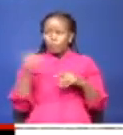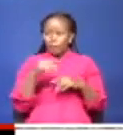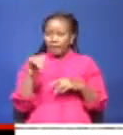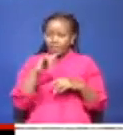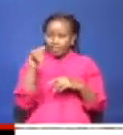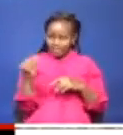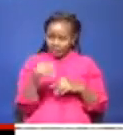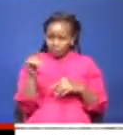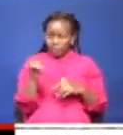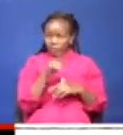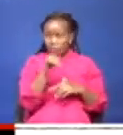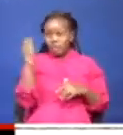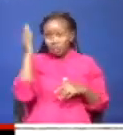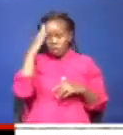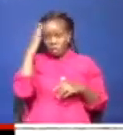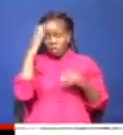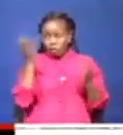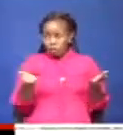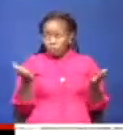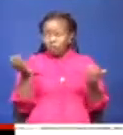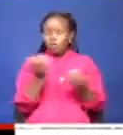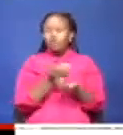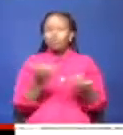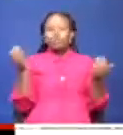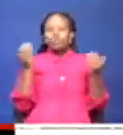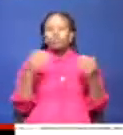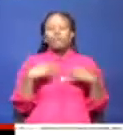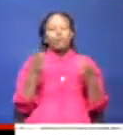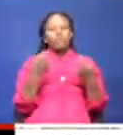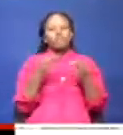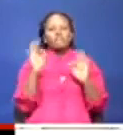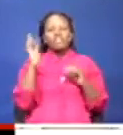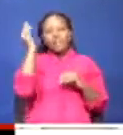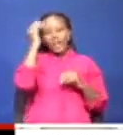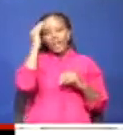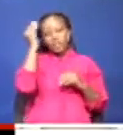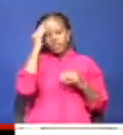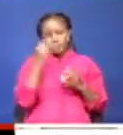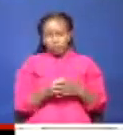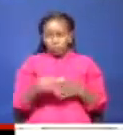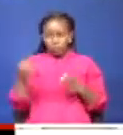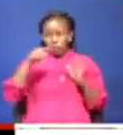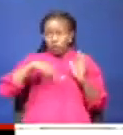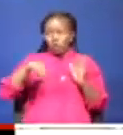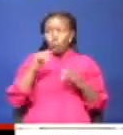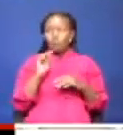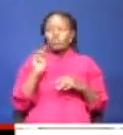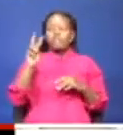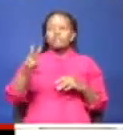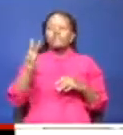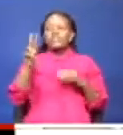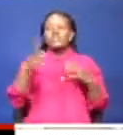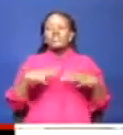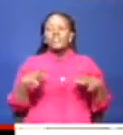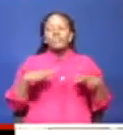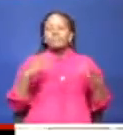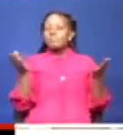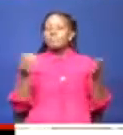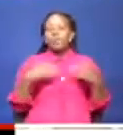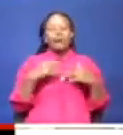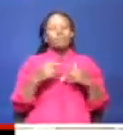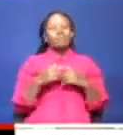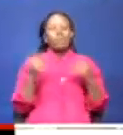mnajua watoto watasoma free. Sisi watu wa Vihiga, sisi tumekataa, tunasema yule